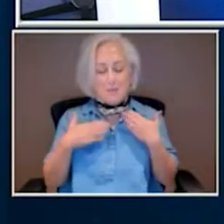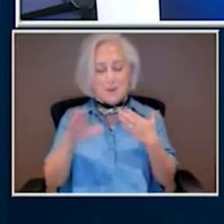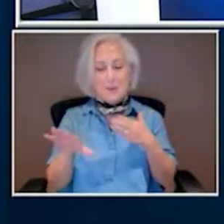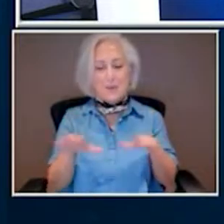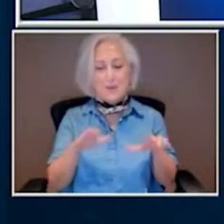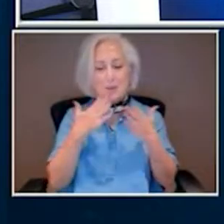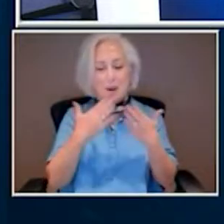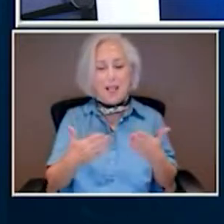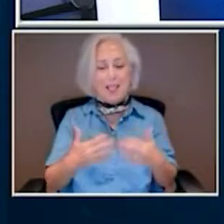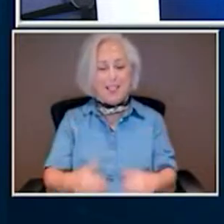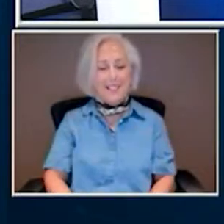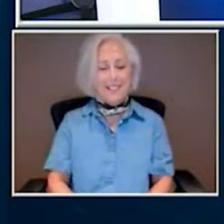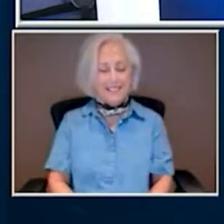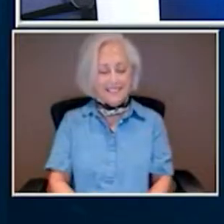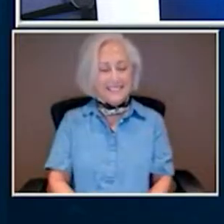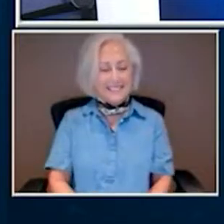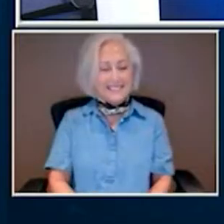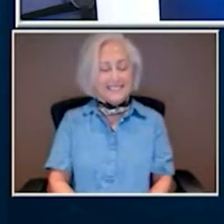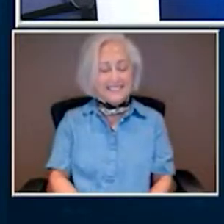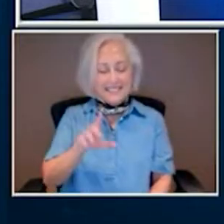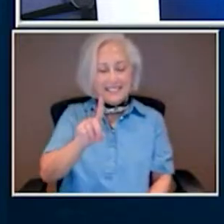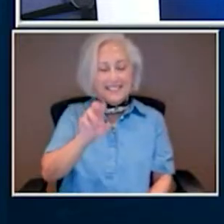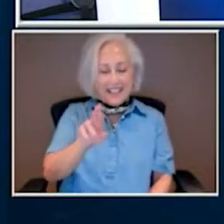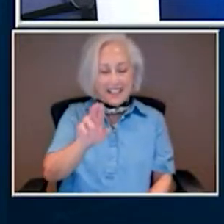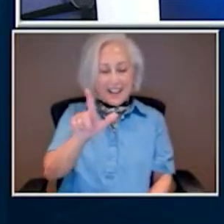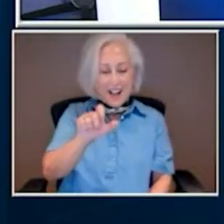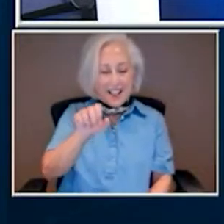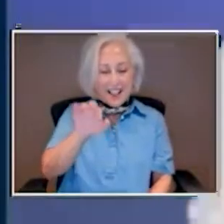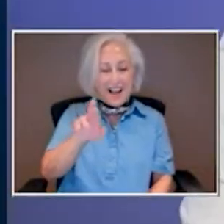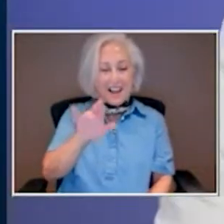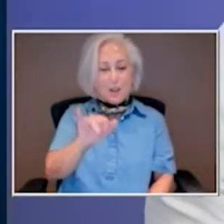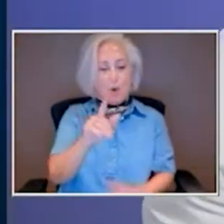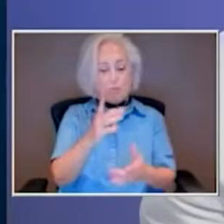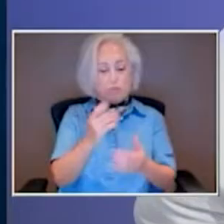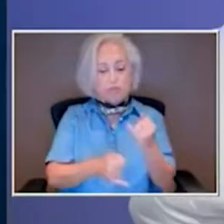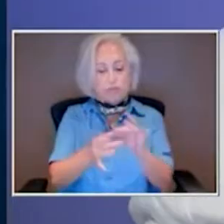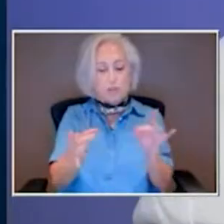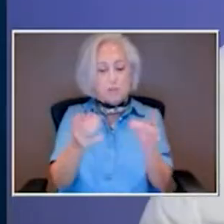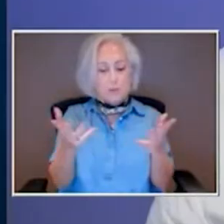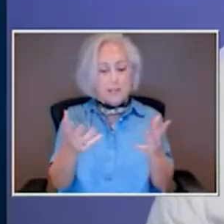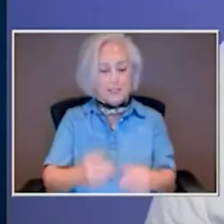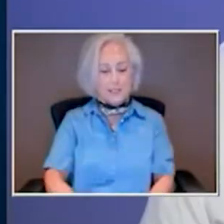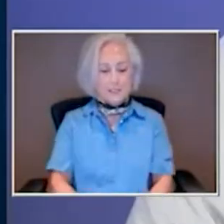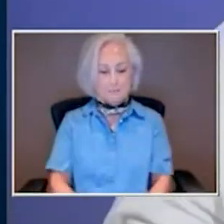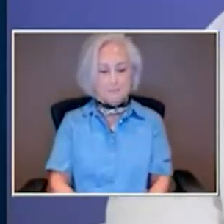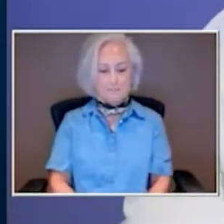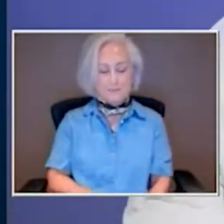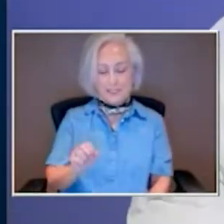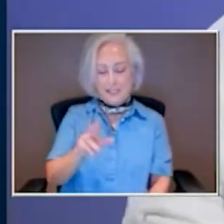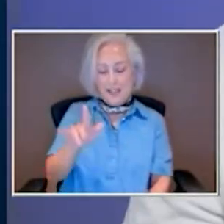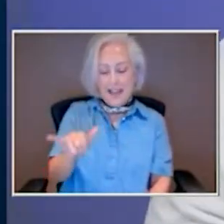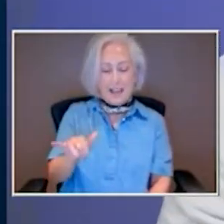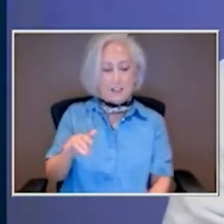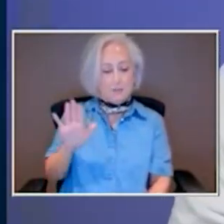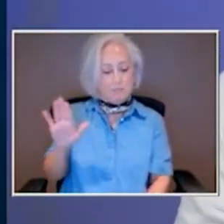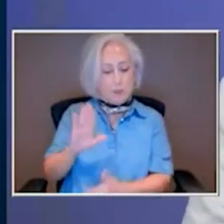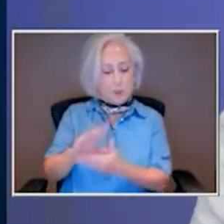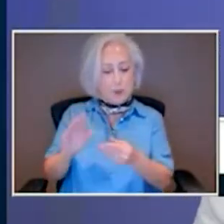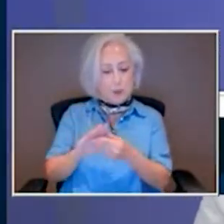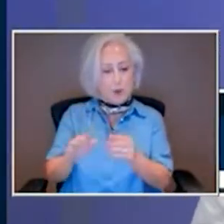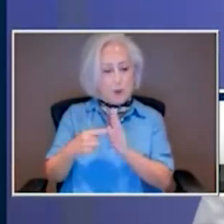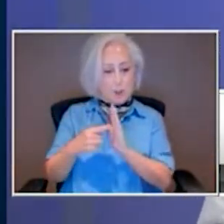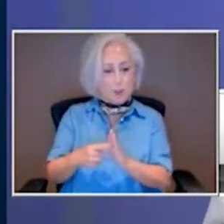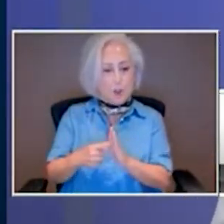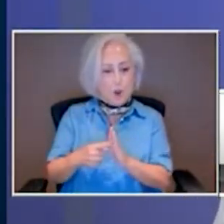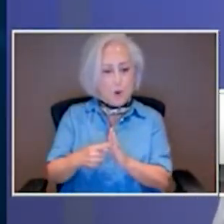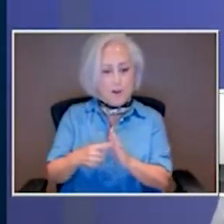Thank you. Dr. Lai, what's the big takeaway today? I think the takeaway is that Ashley's story shows us that world-class care can